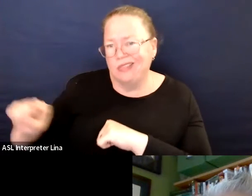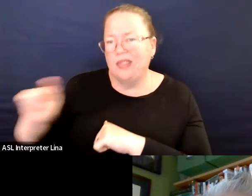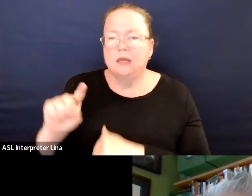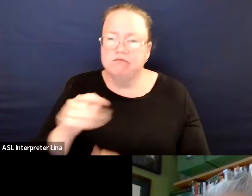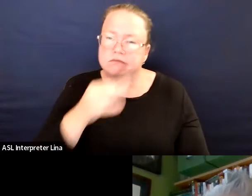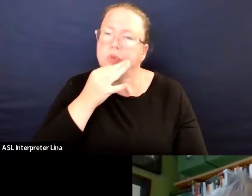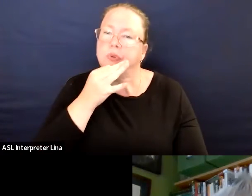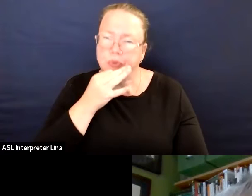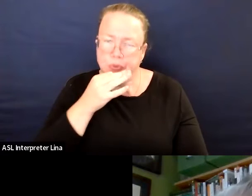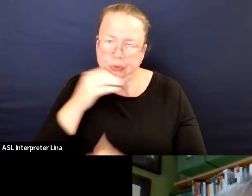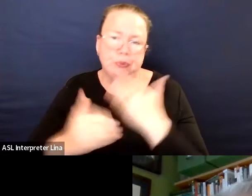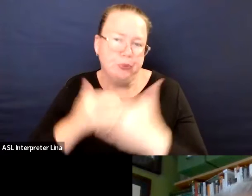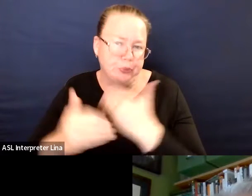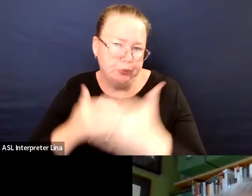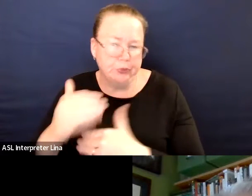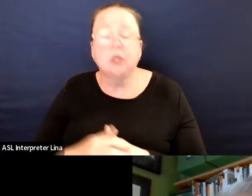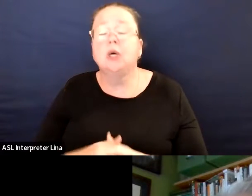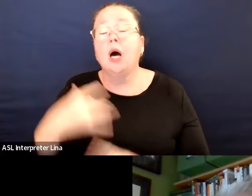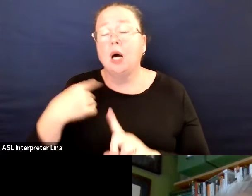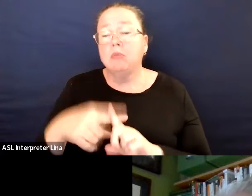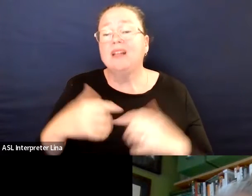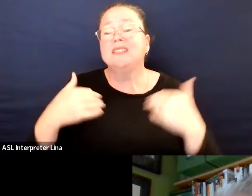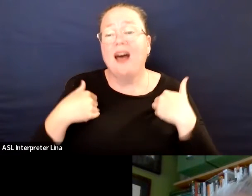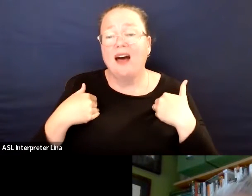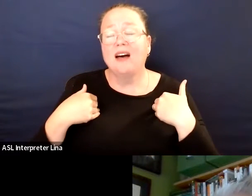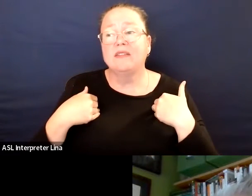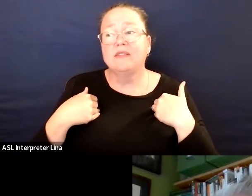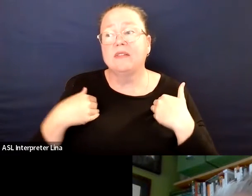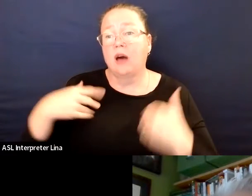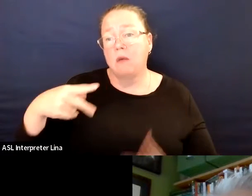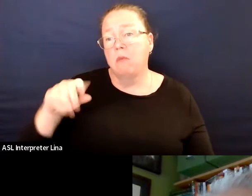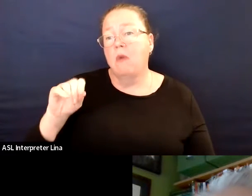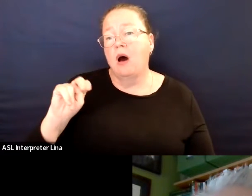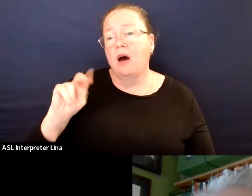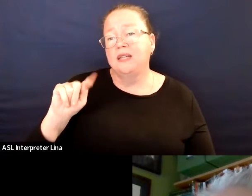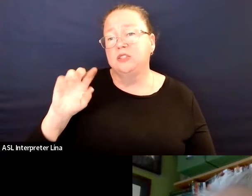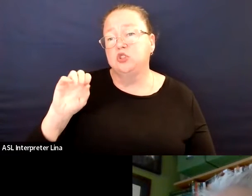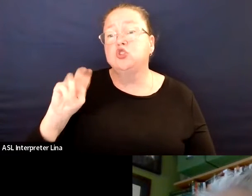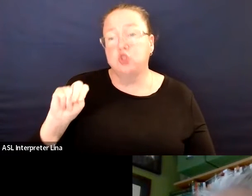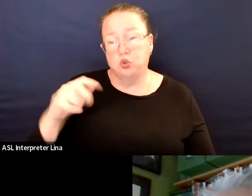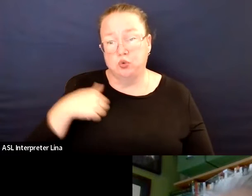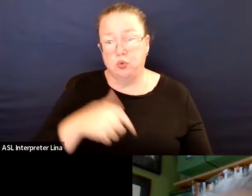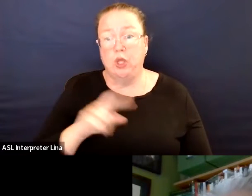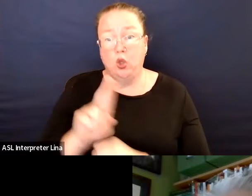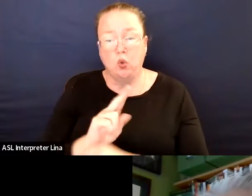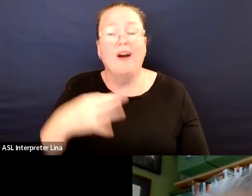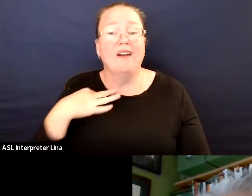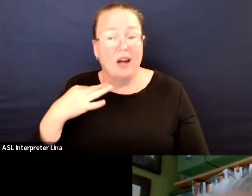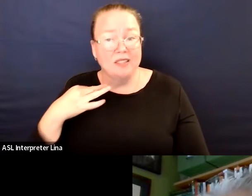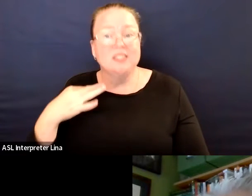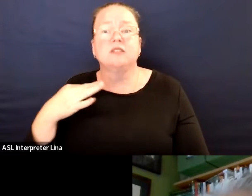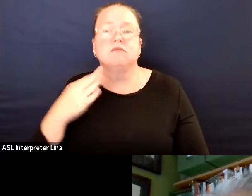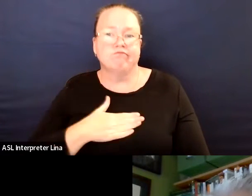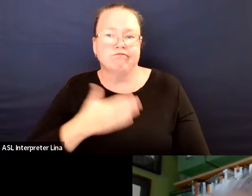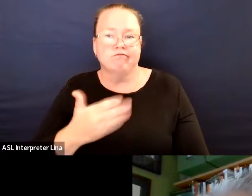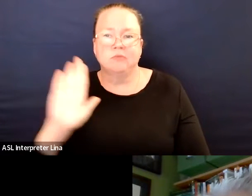job. And we also have pontoons that we use. So we have volunteers that volunteer their